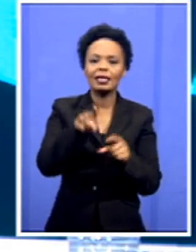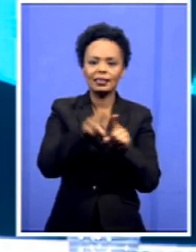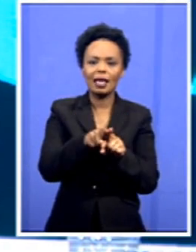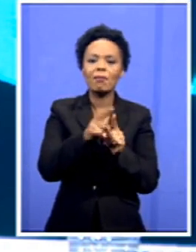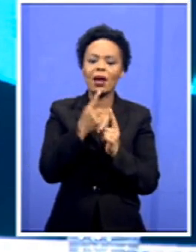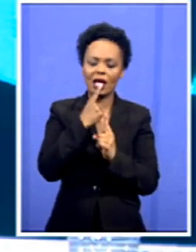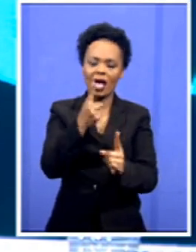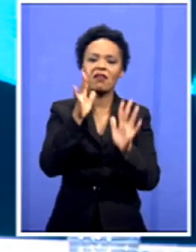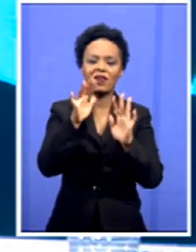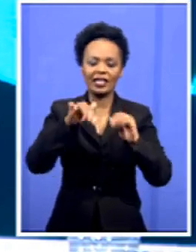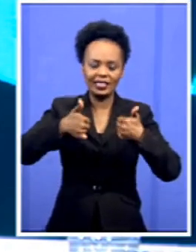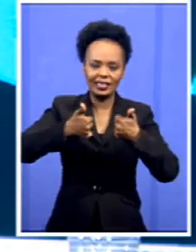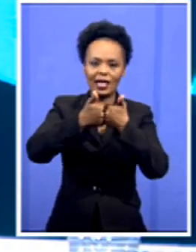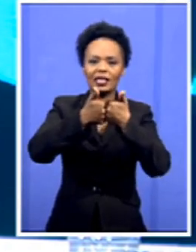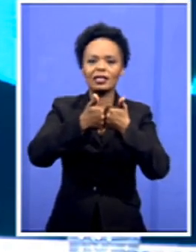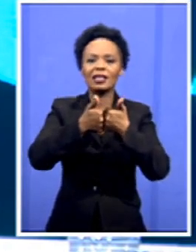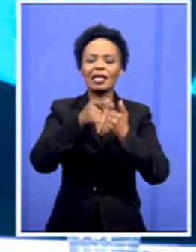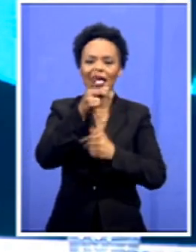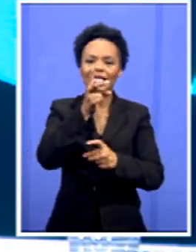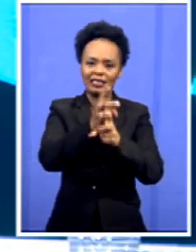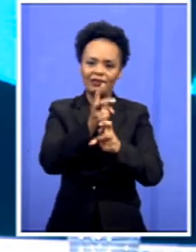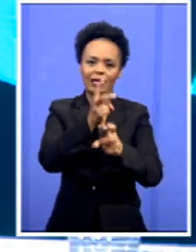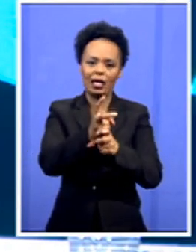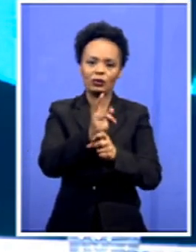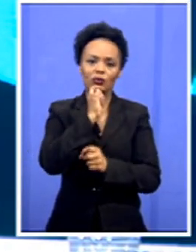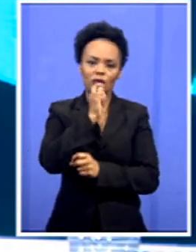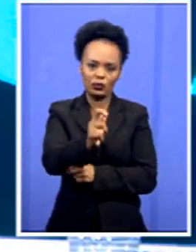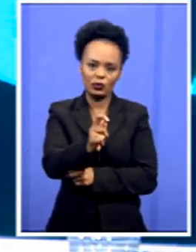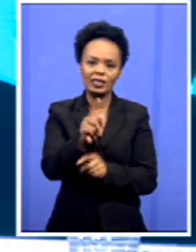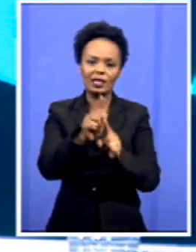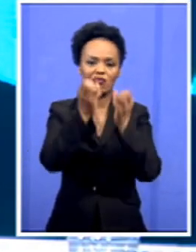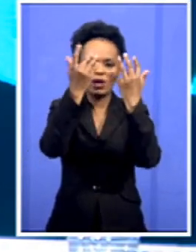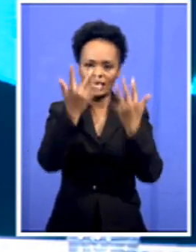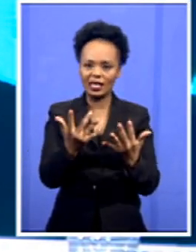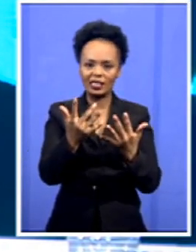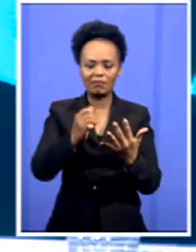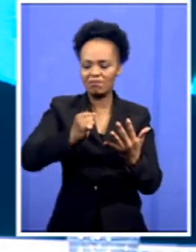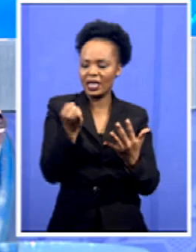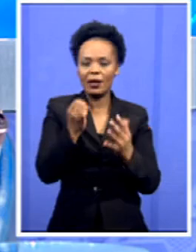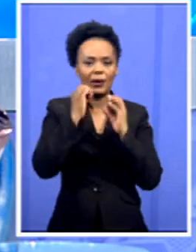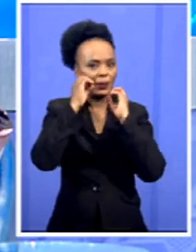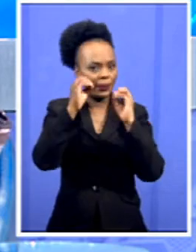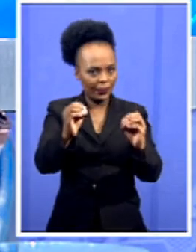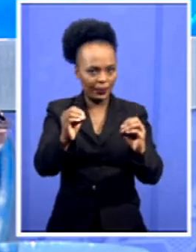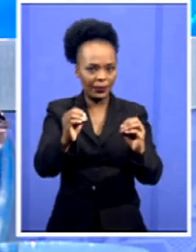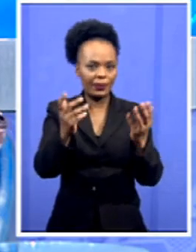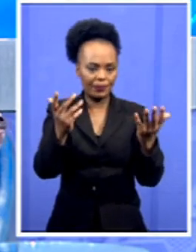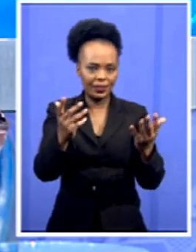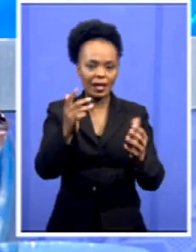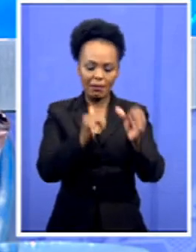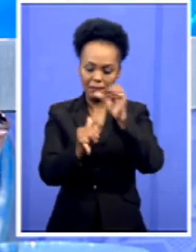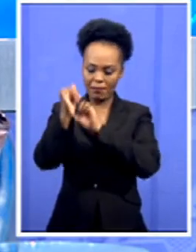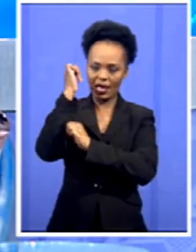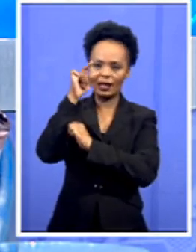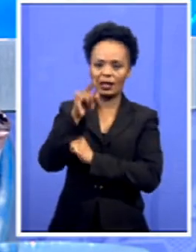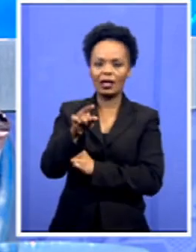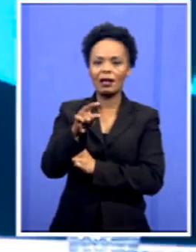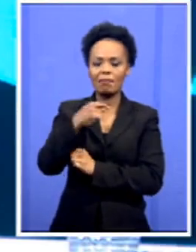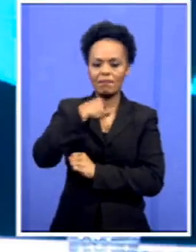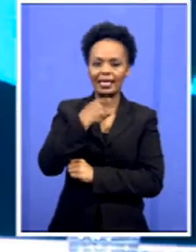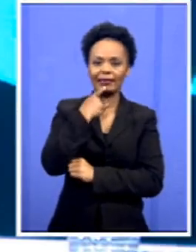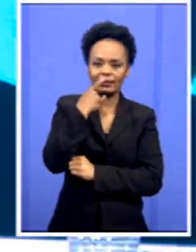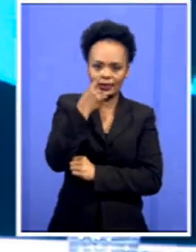challenges, it becomes very, very difficult. And the budget is not set aside. And I'm going back to, you know, to me saying